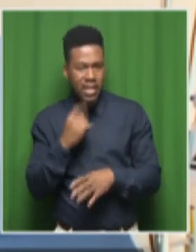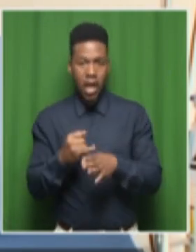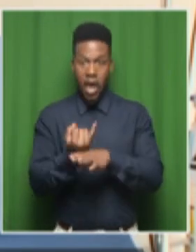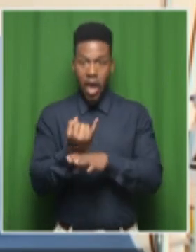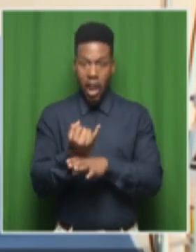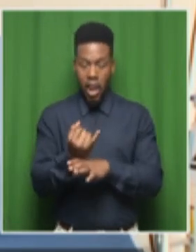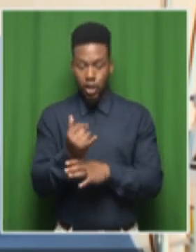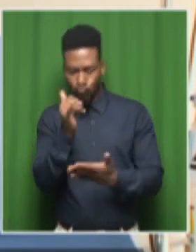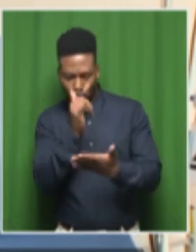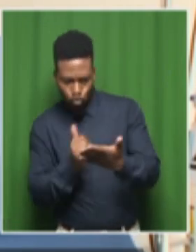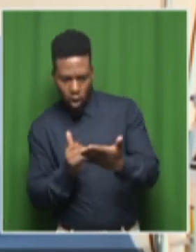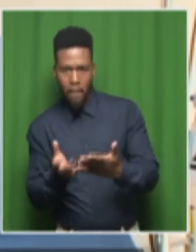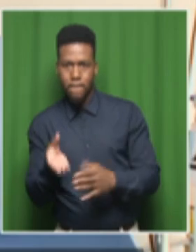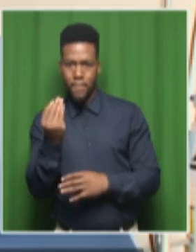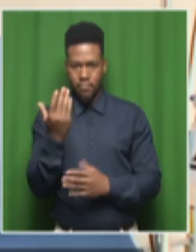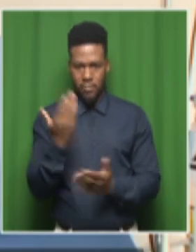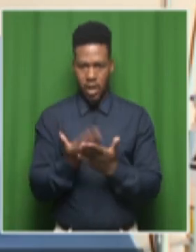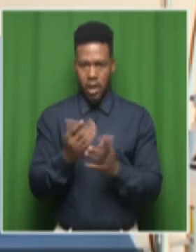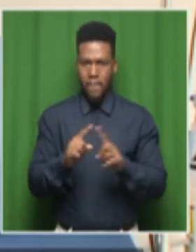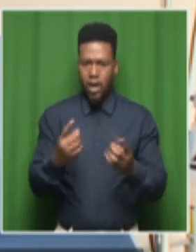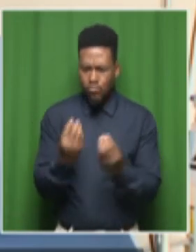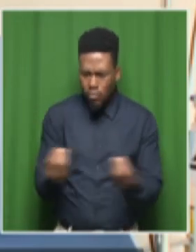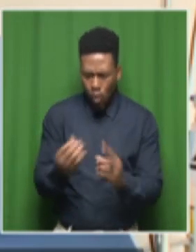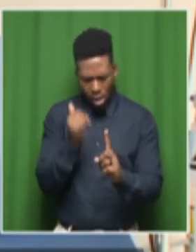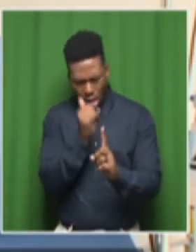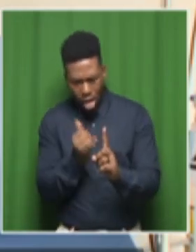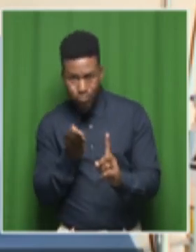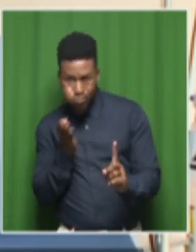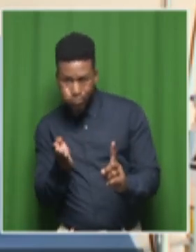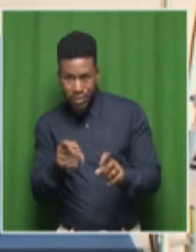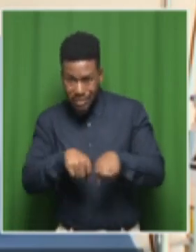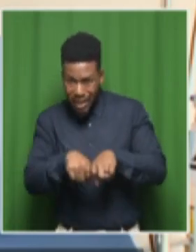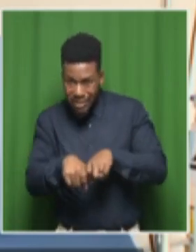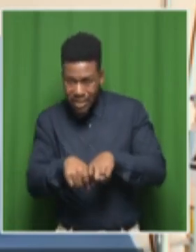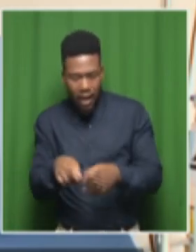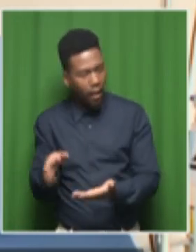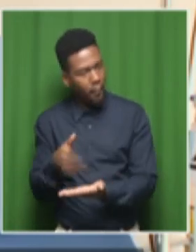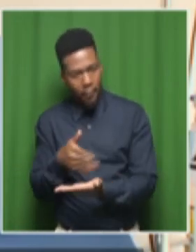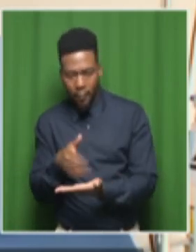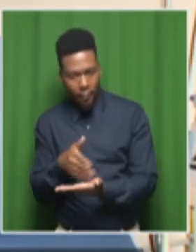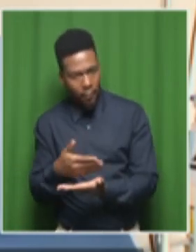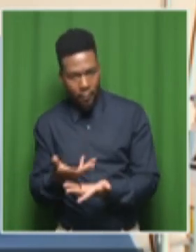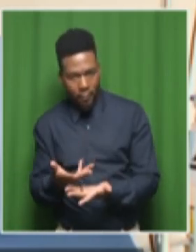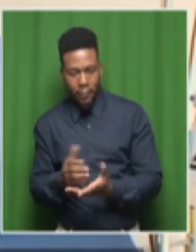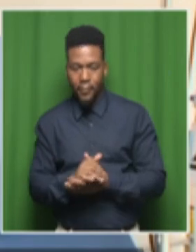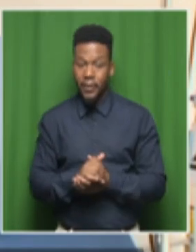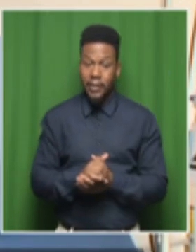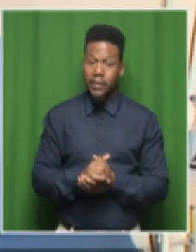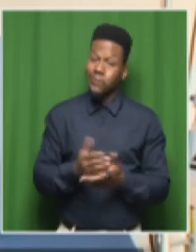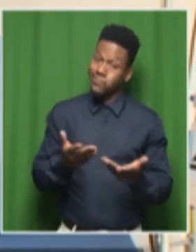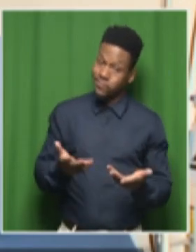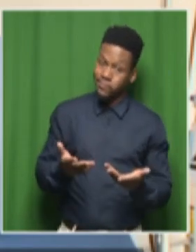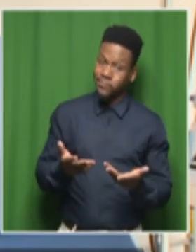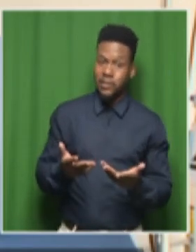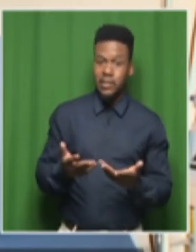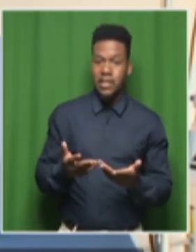Whereas with childhood cancer, there aren't any screening tests that are available, and it's not in any way that